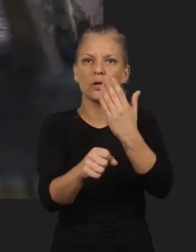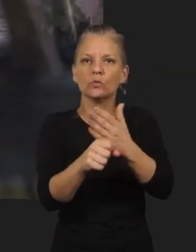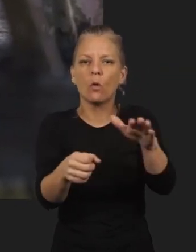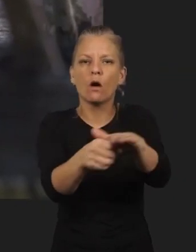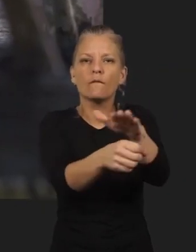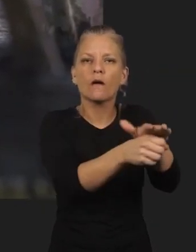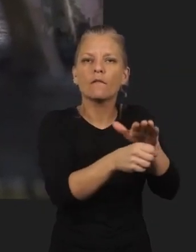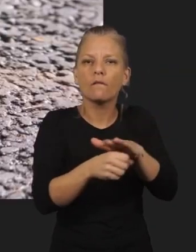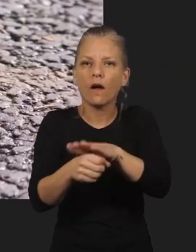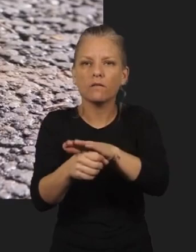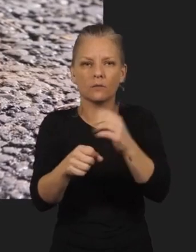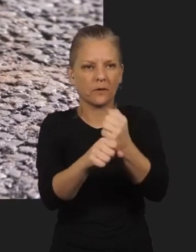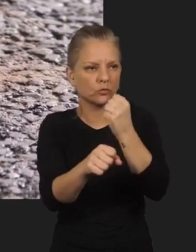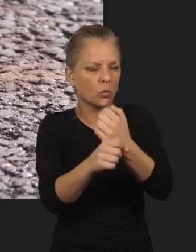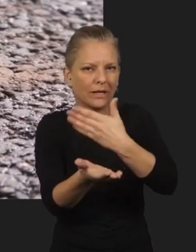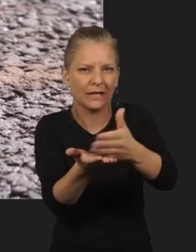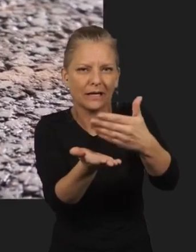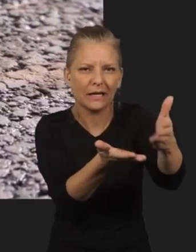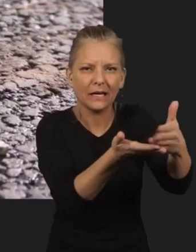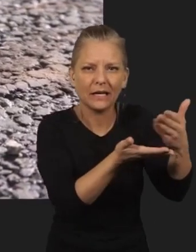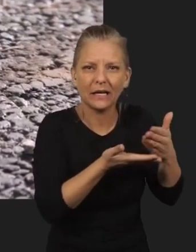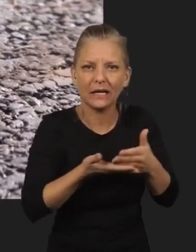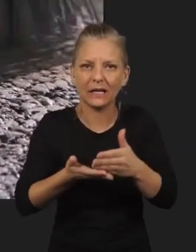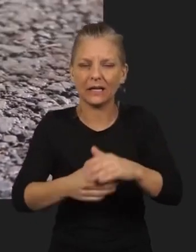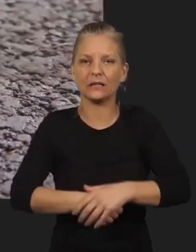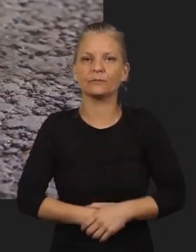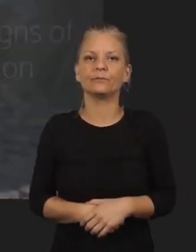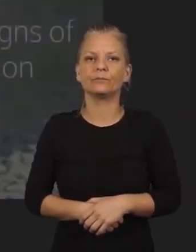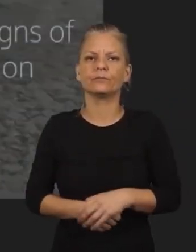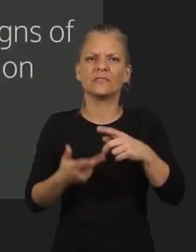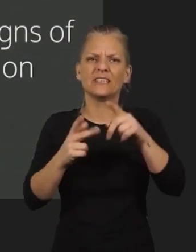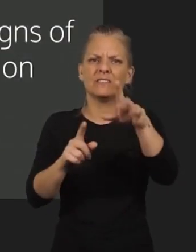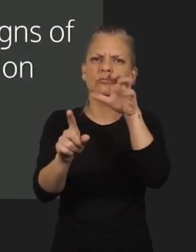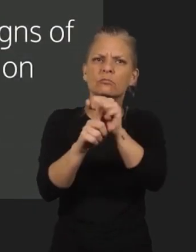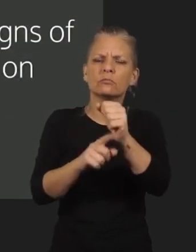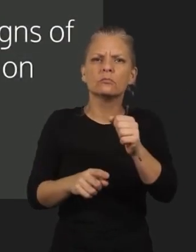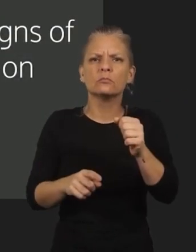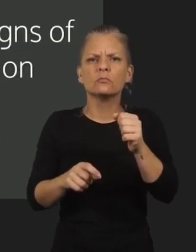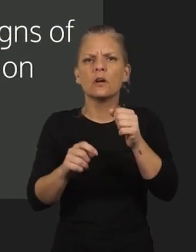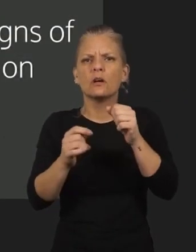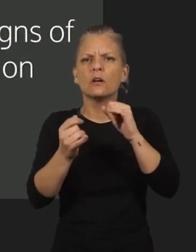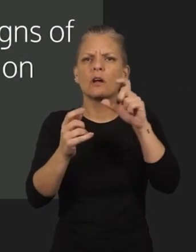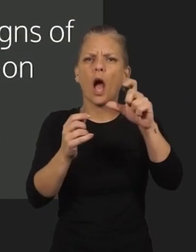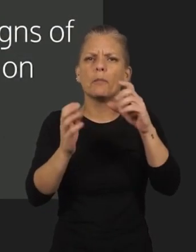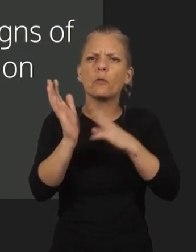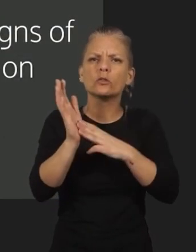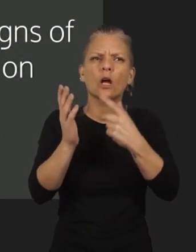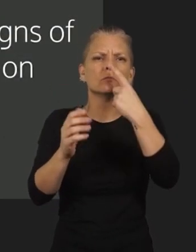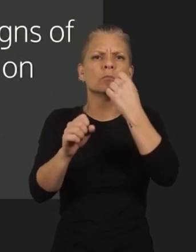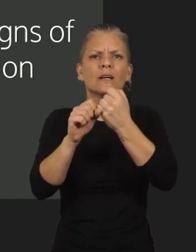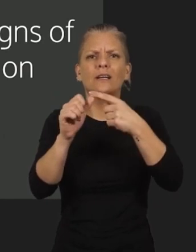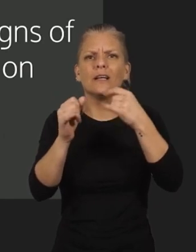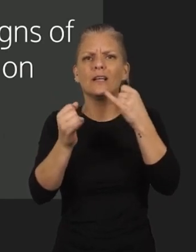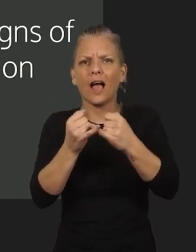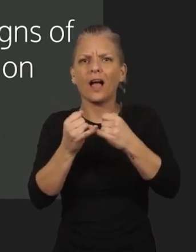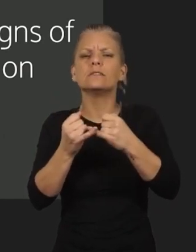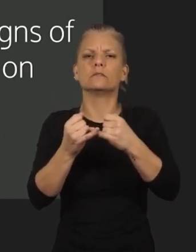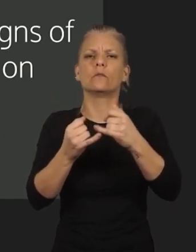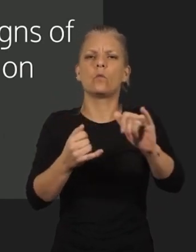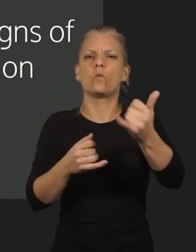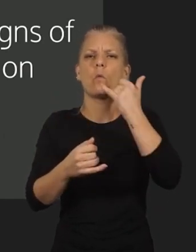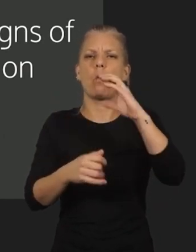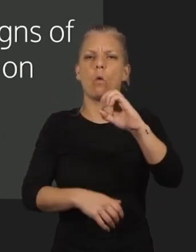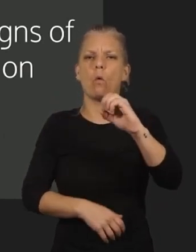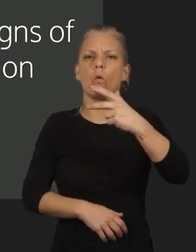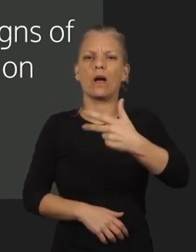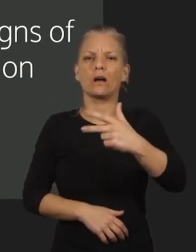in the ground and ensure we've cleaned up after ourselves. If you smell gas or spot the signs of carbon monoxide, call us